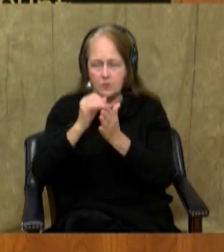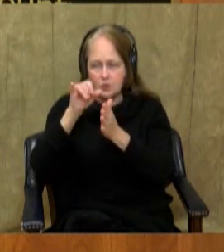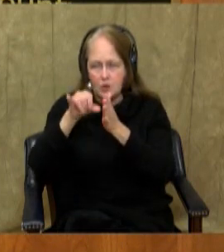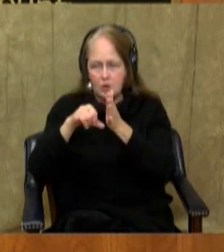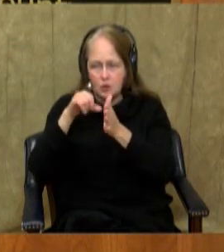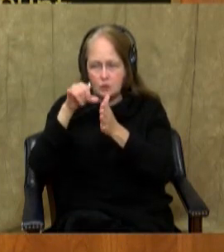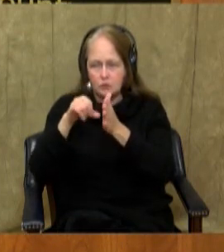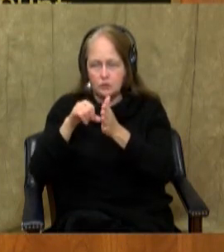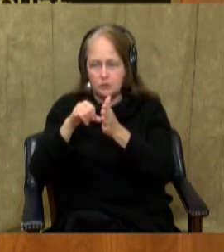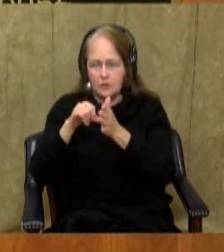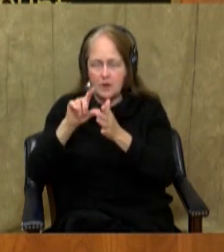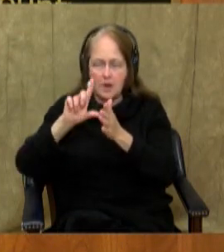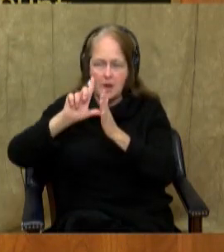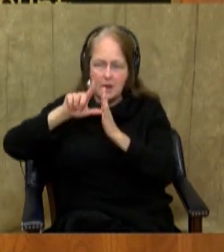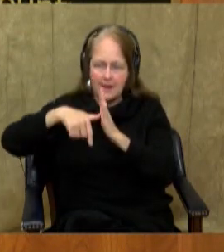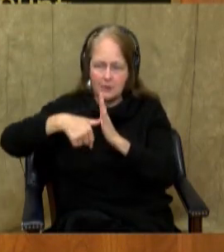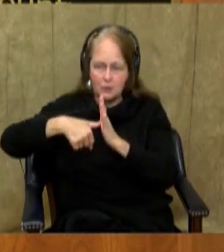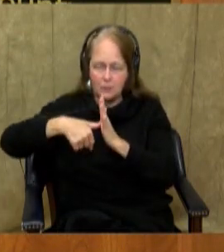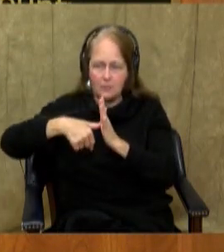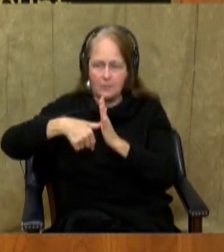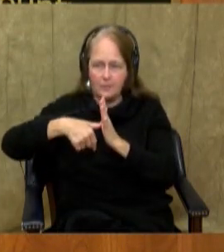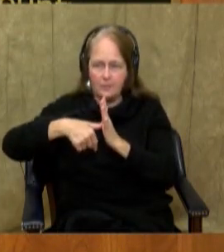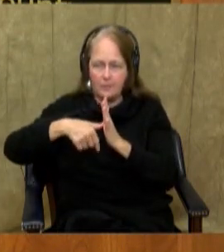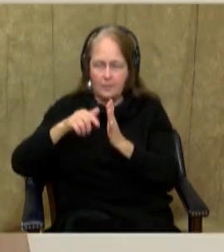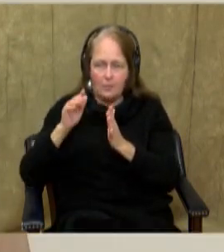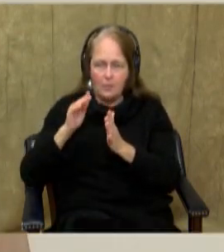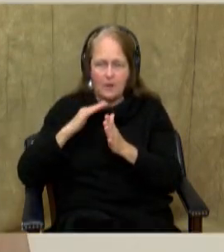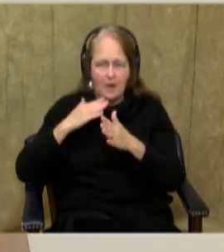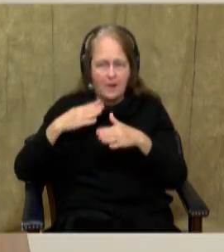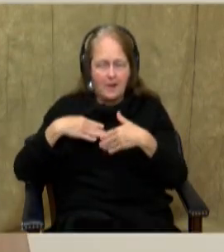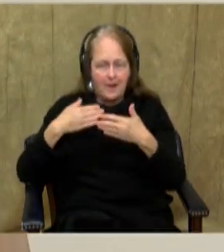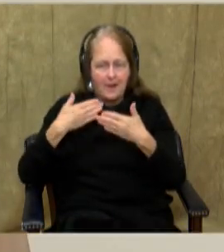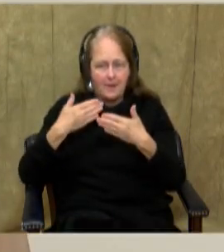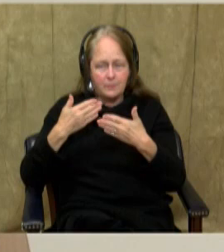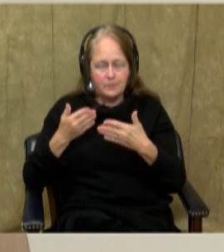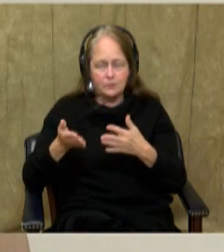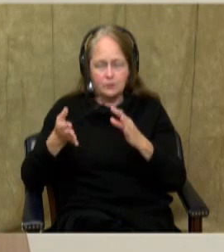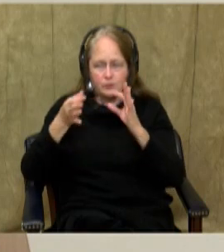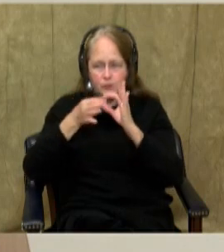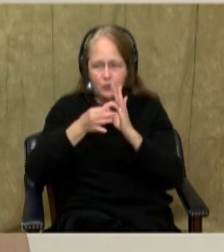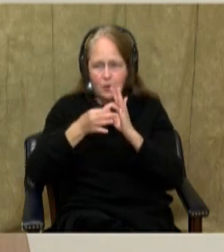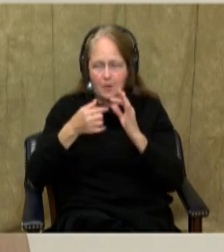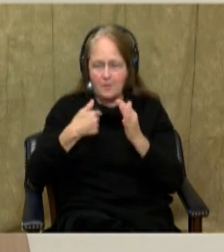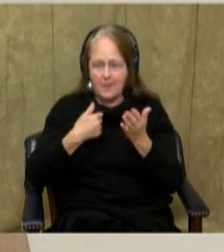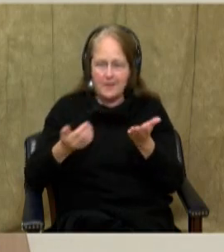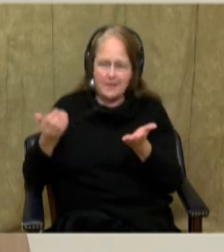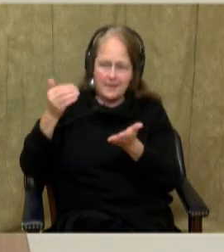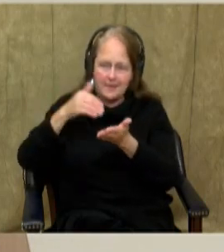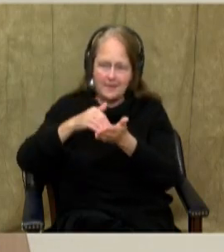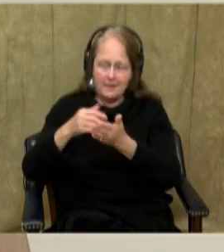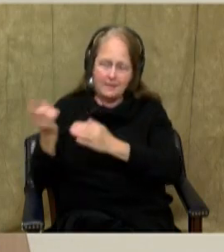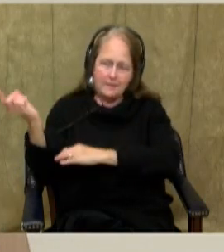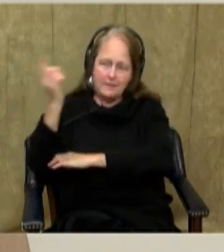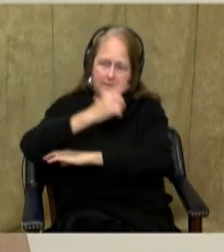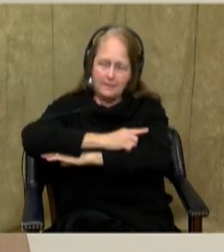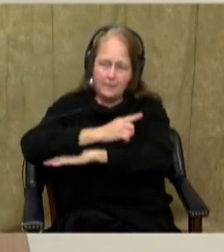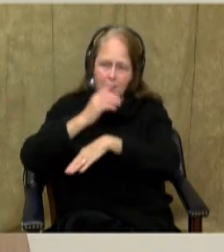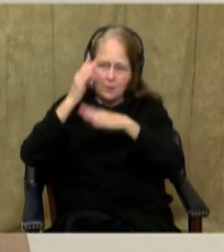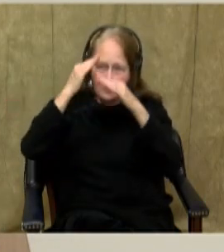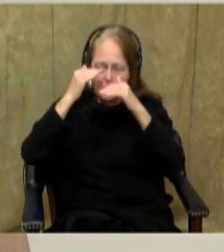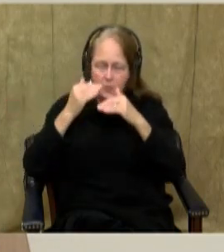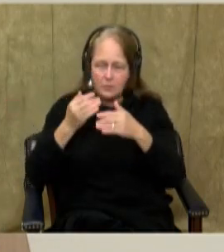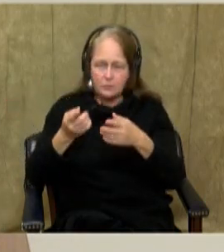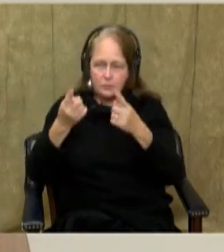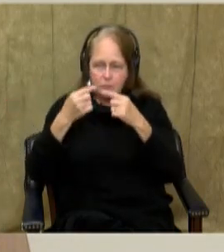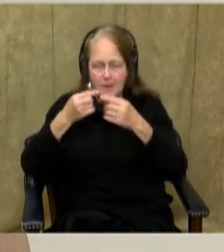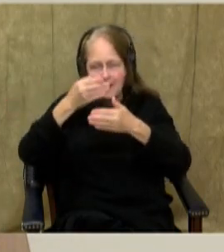YouTube channel later on. I'm so glad that you could join me again today. I hope that you can join me